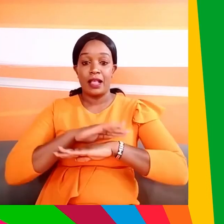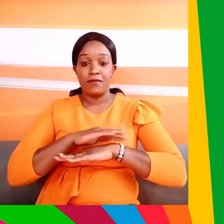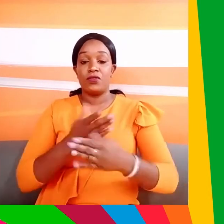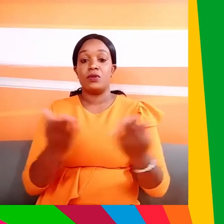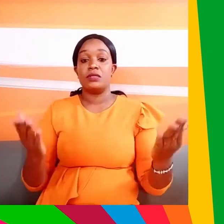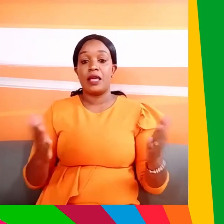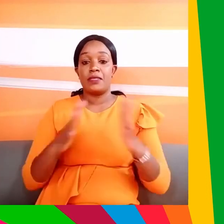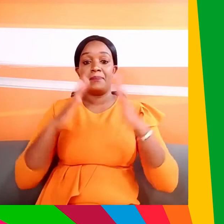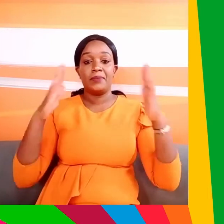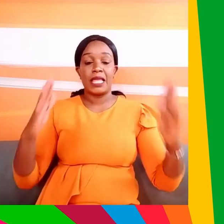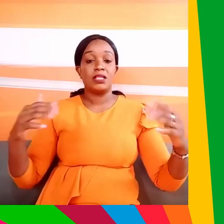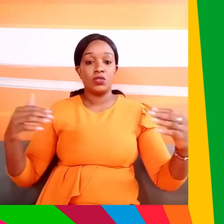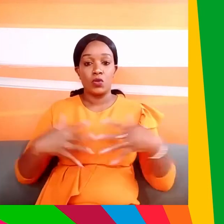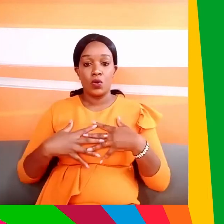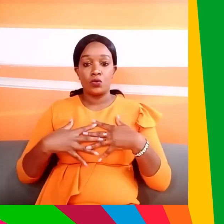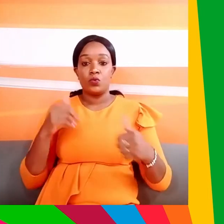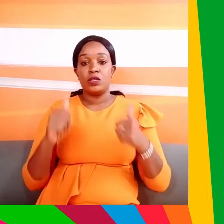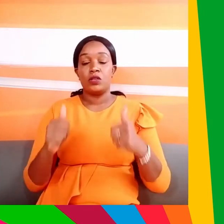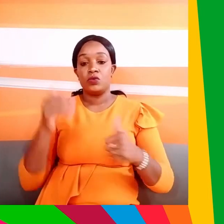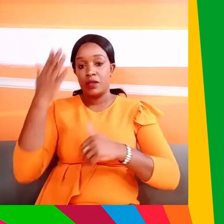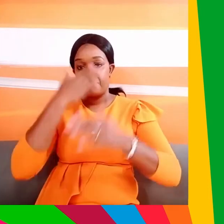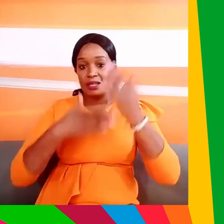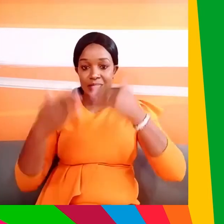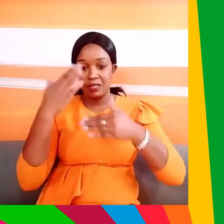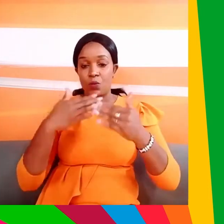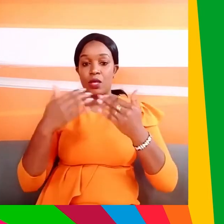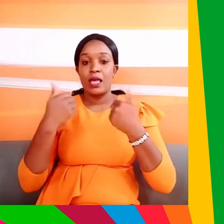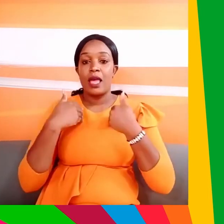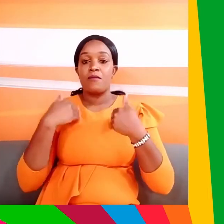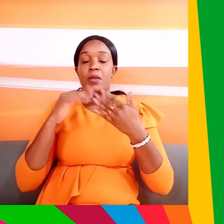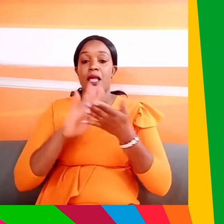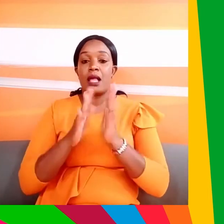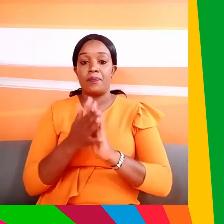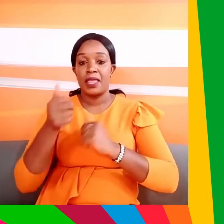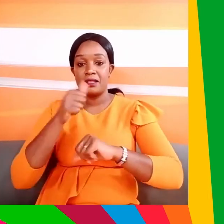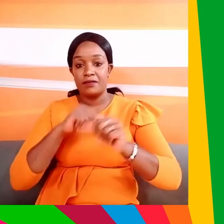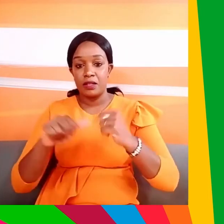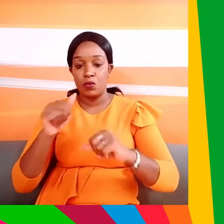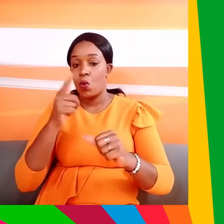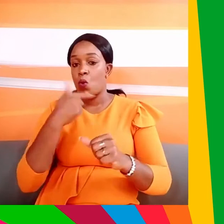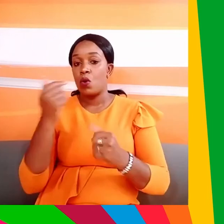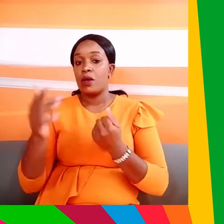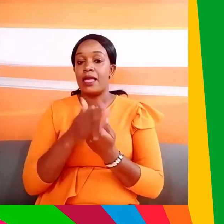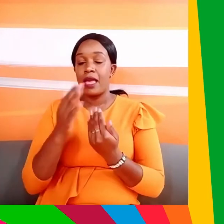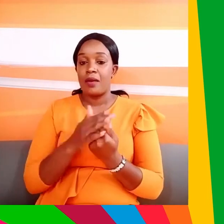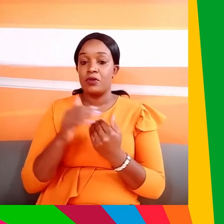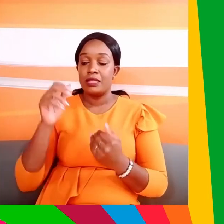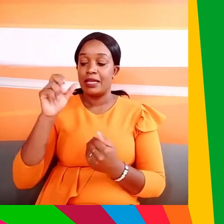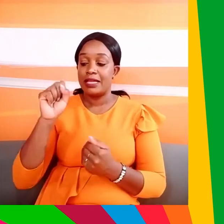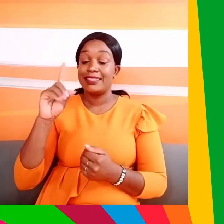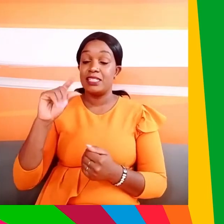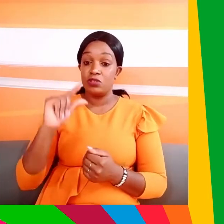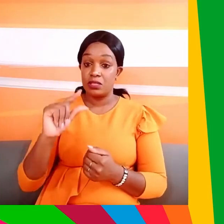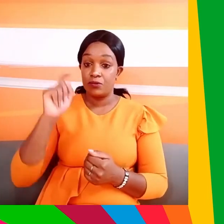life. And if we are activists who care about sustainable development, who want radical action, I think we should be asking ourselves, are the sorts of things